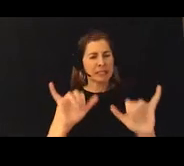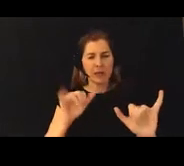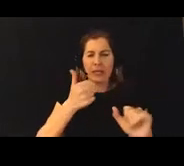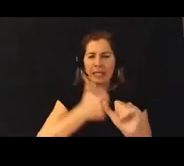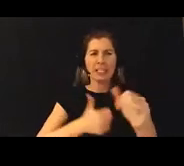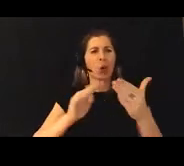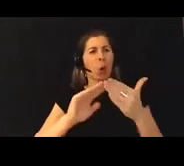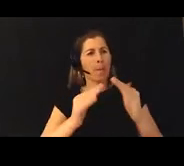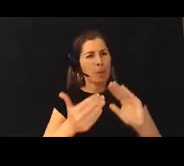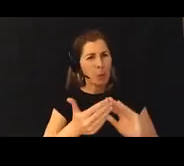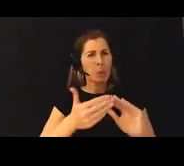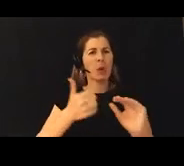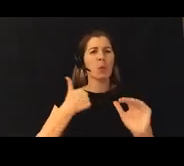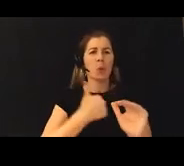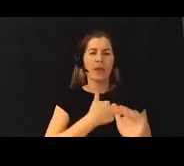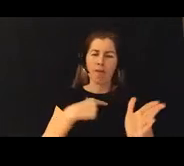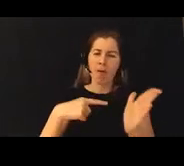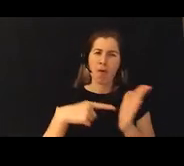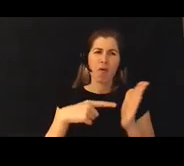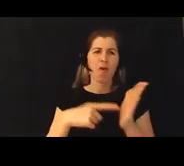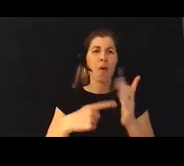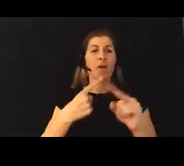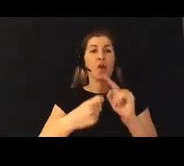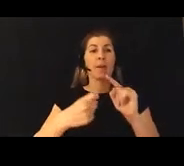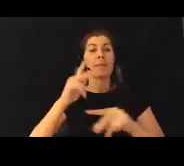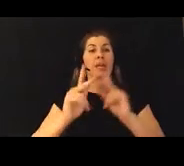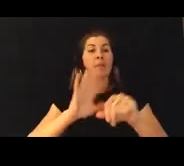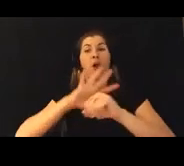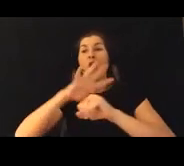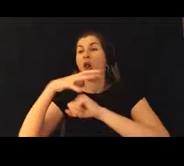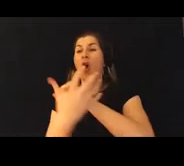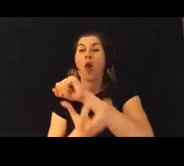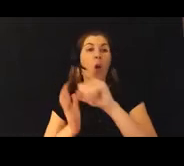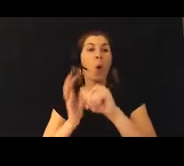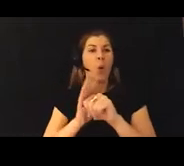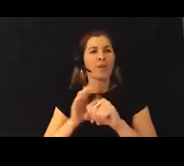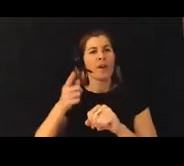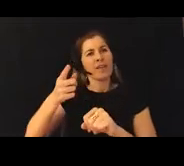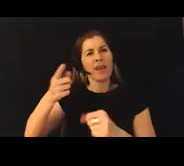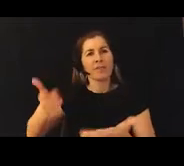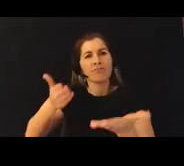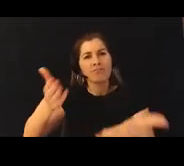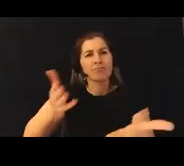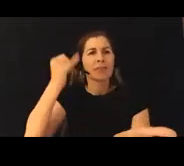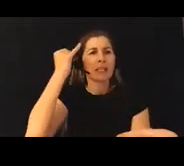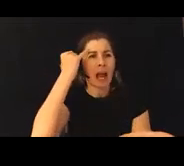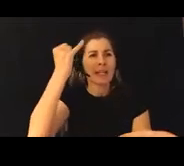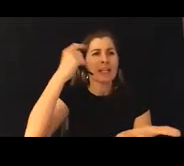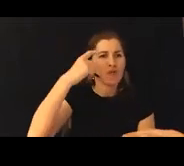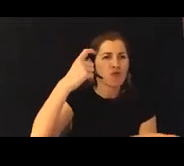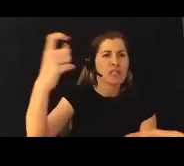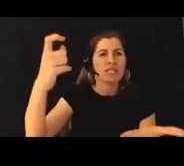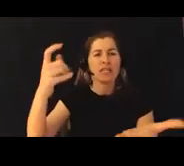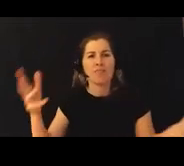and vitality to generations from around the world who contributed their hopes, dreams, and energy to making the